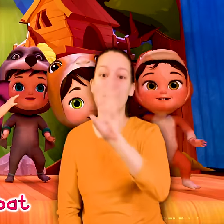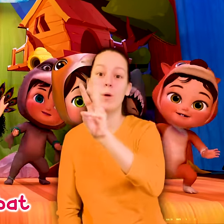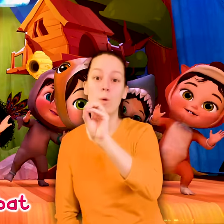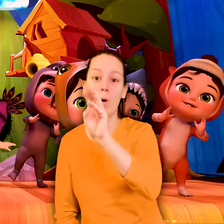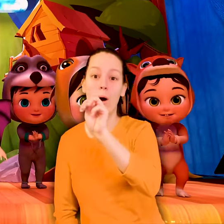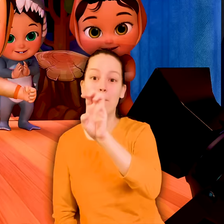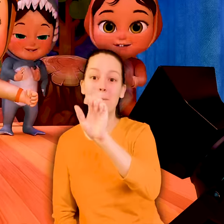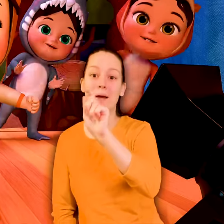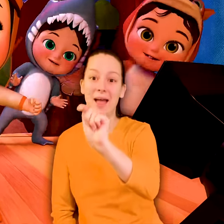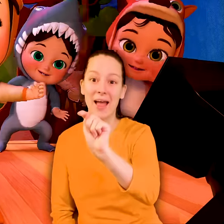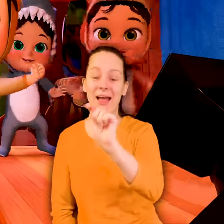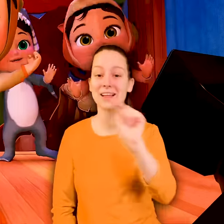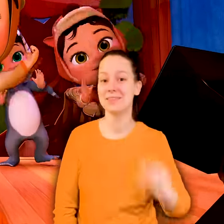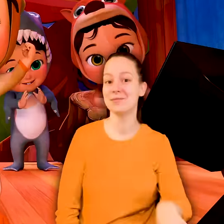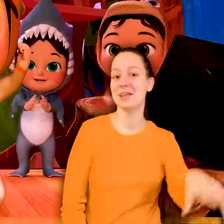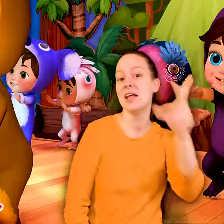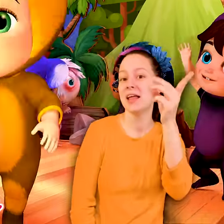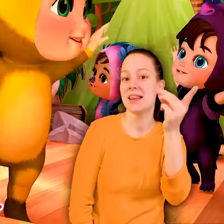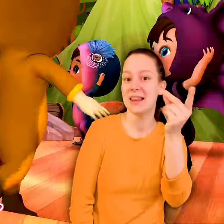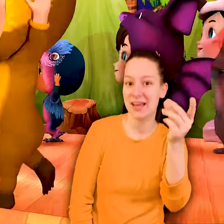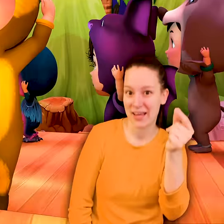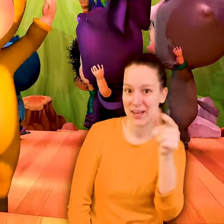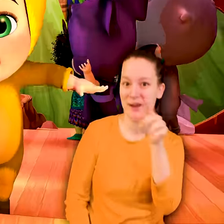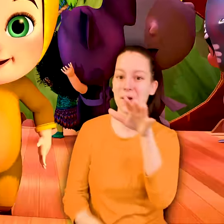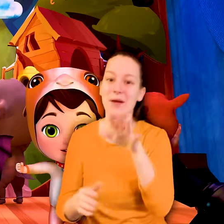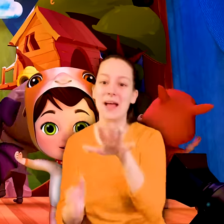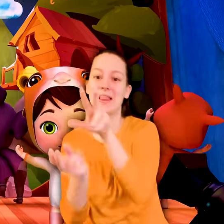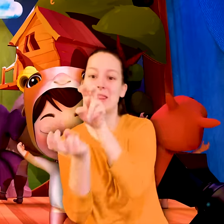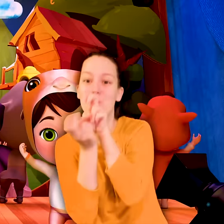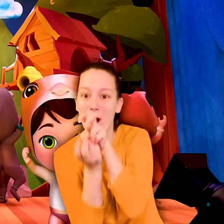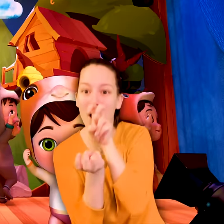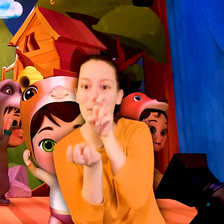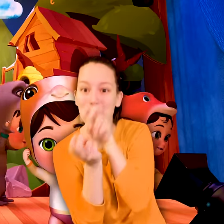the one that the dingo and the wombat